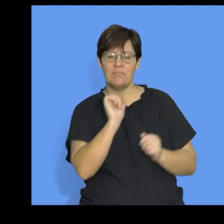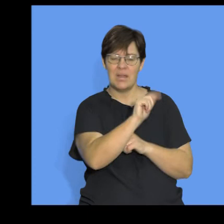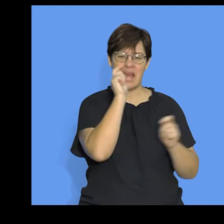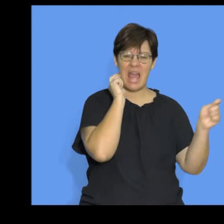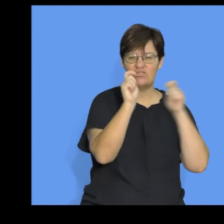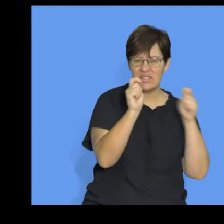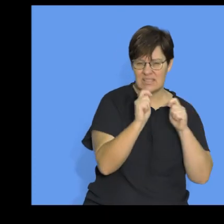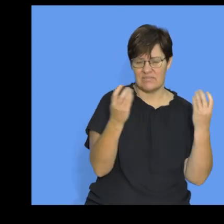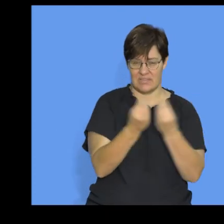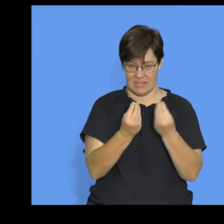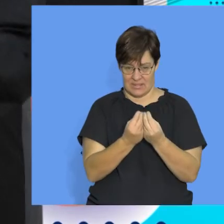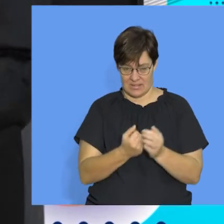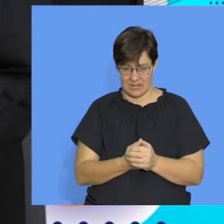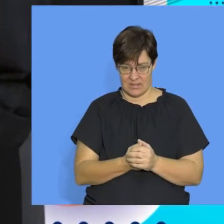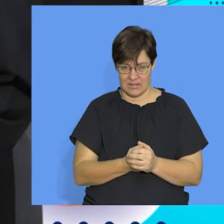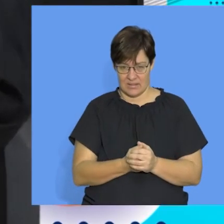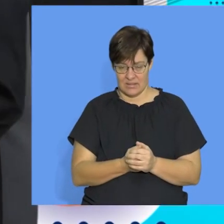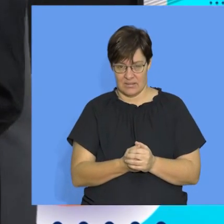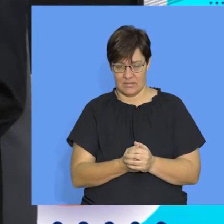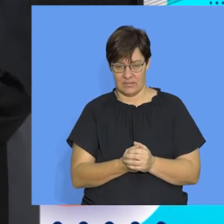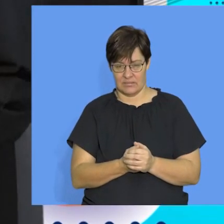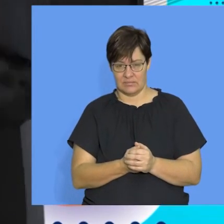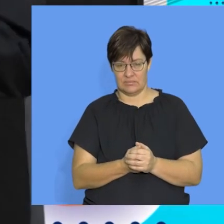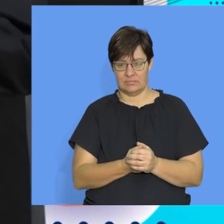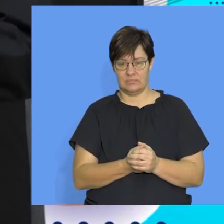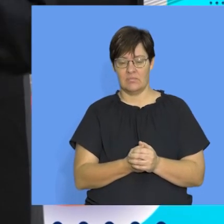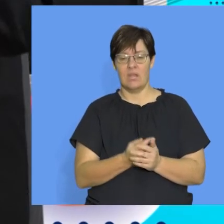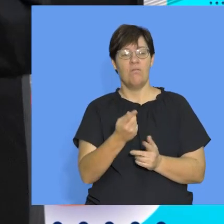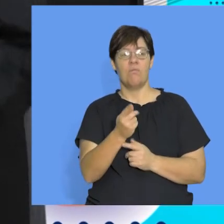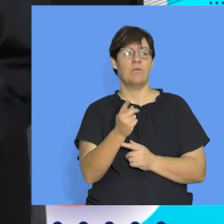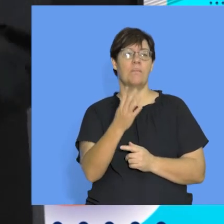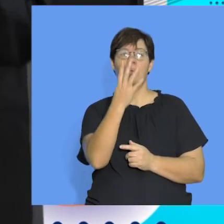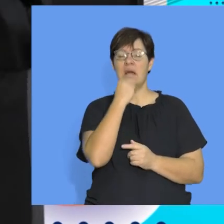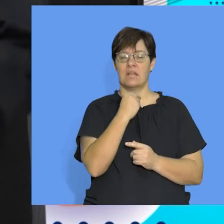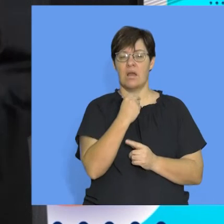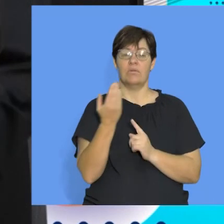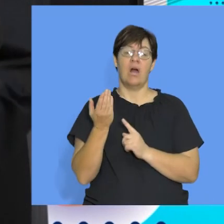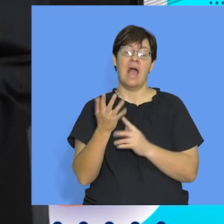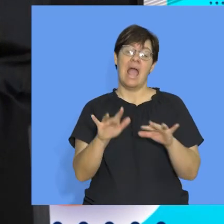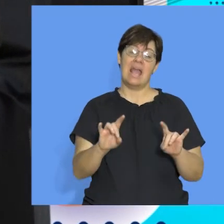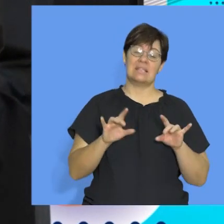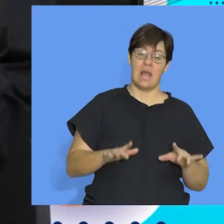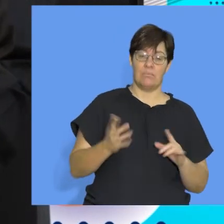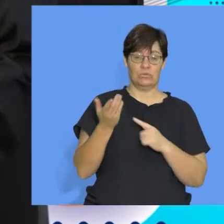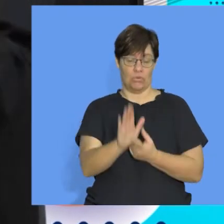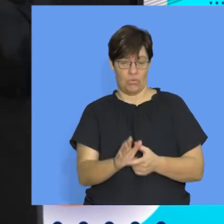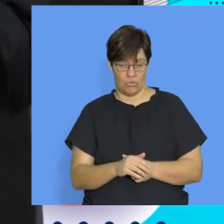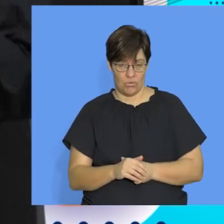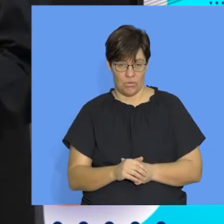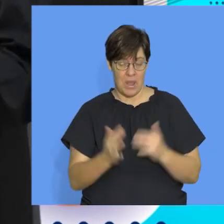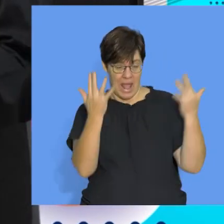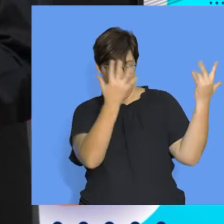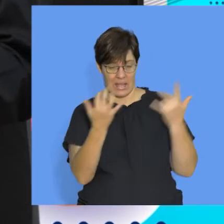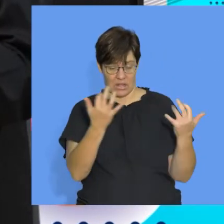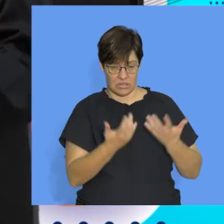items. Okay? So now, if you were asked to show this in an exam as a calculation, I appeal